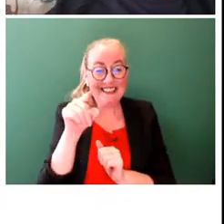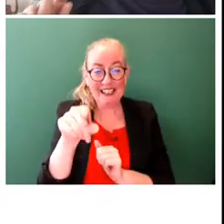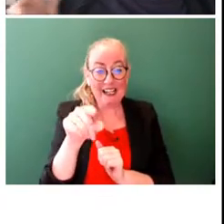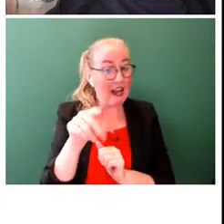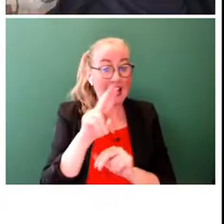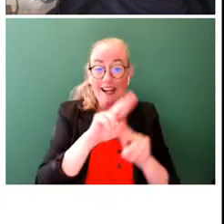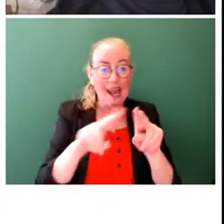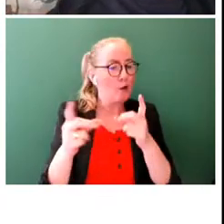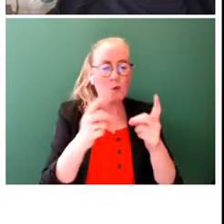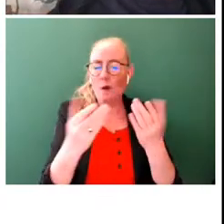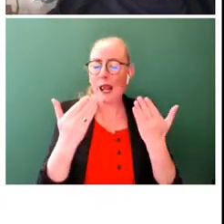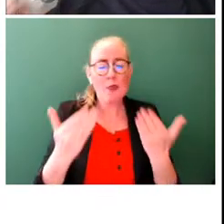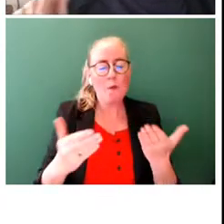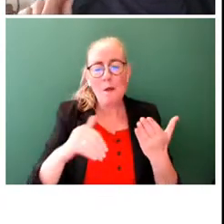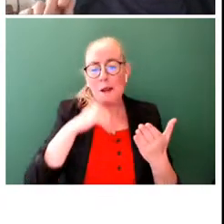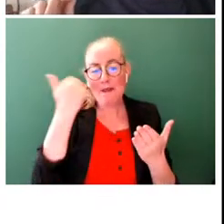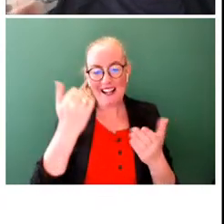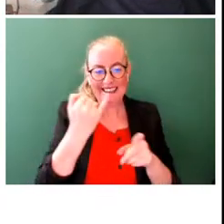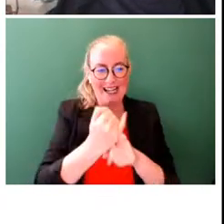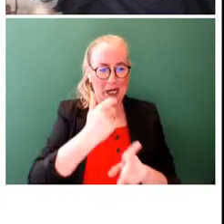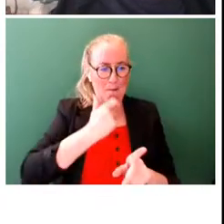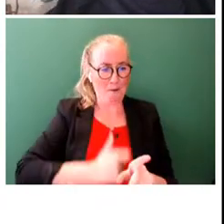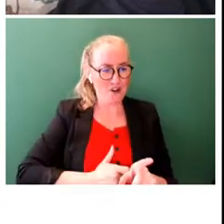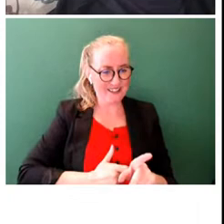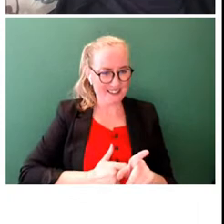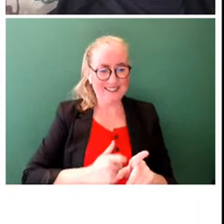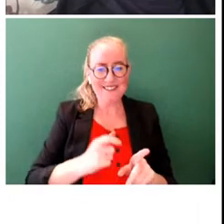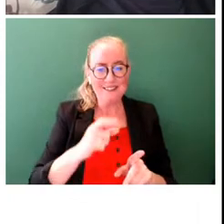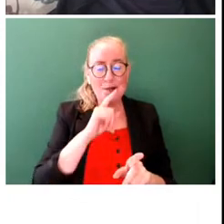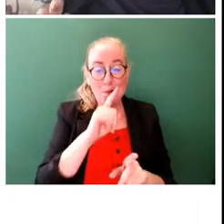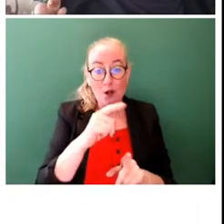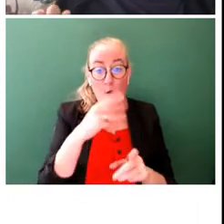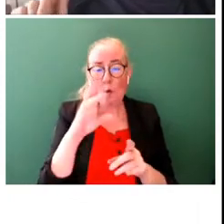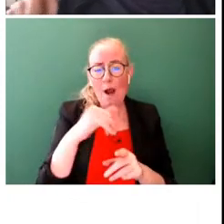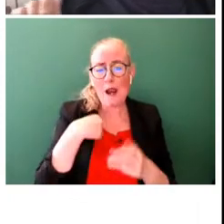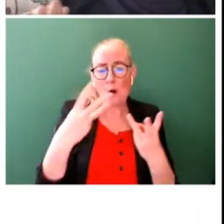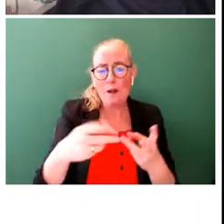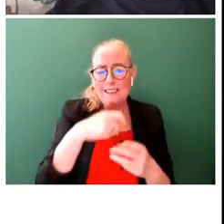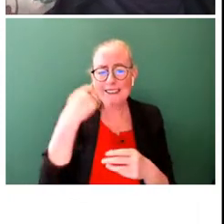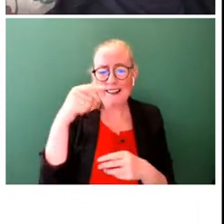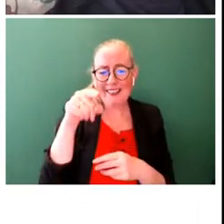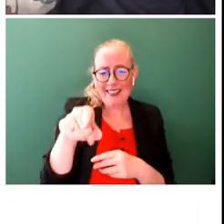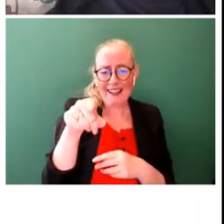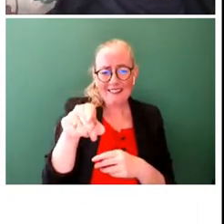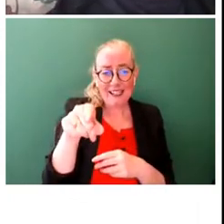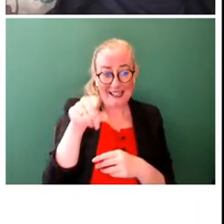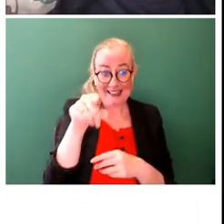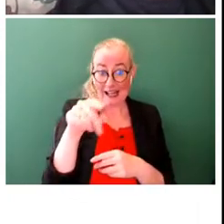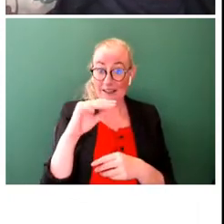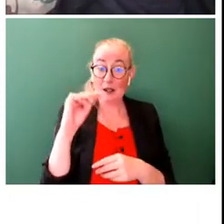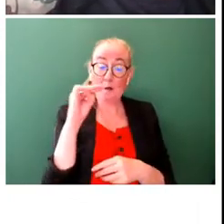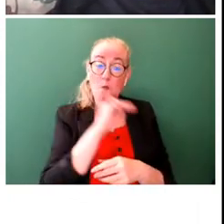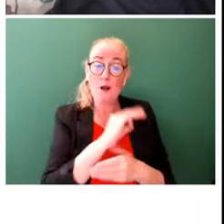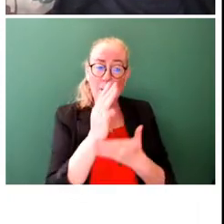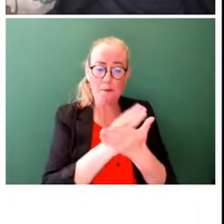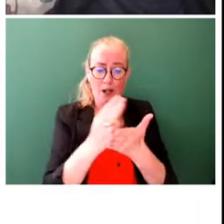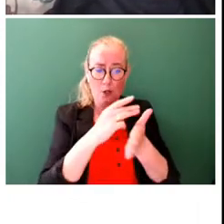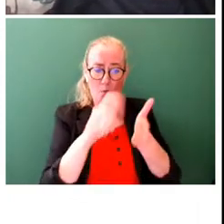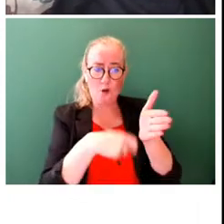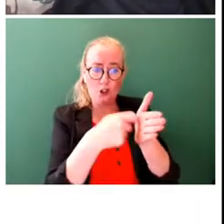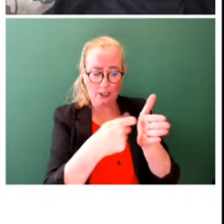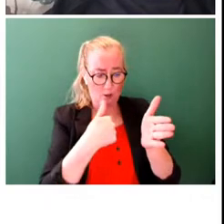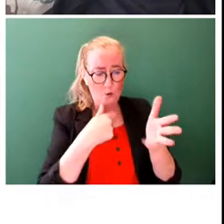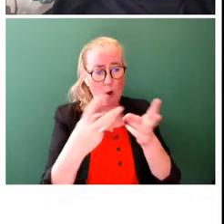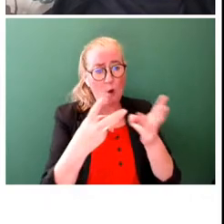the moment because it's in person. But the reason I want to tell you about this has been an important project that we've been working with